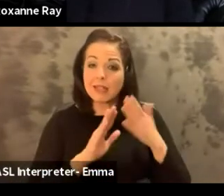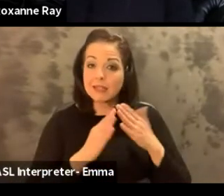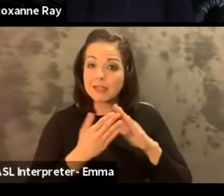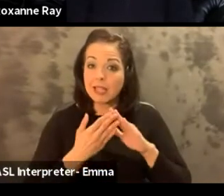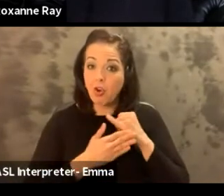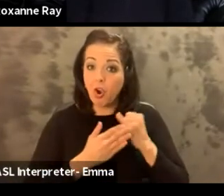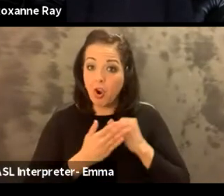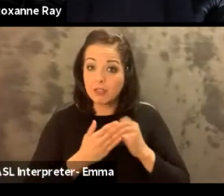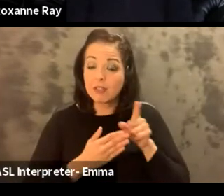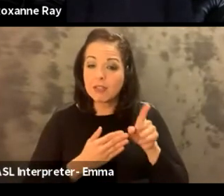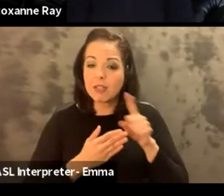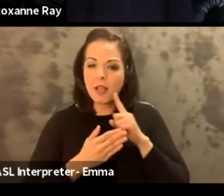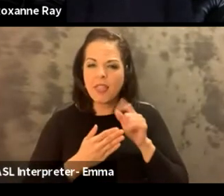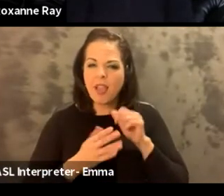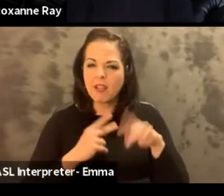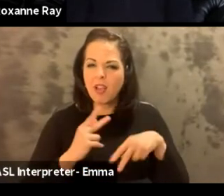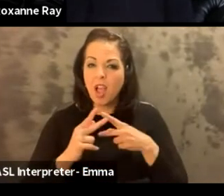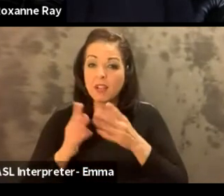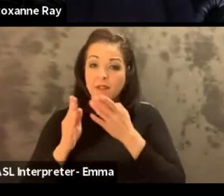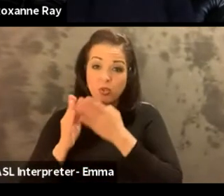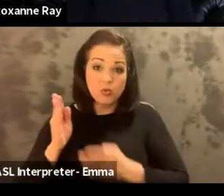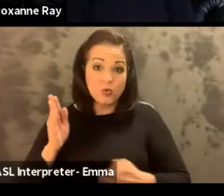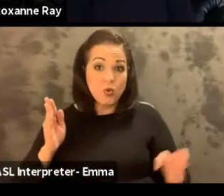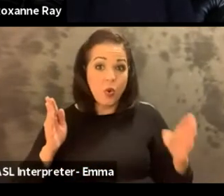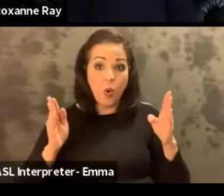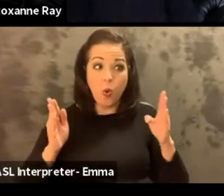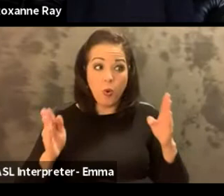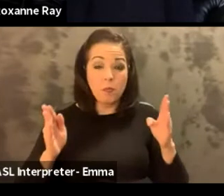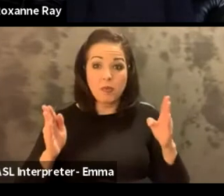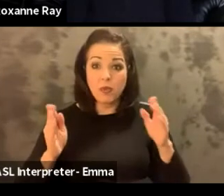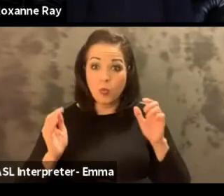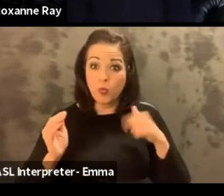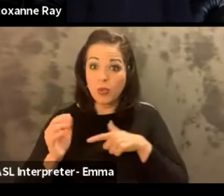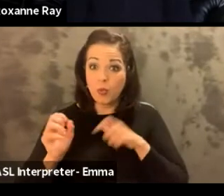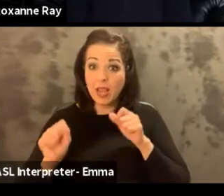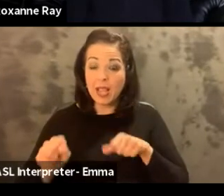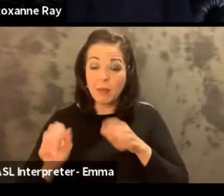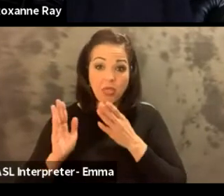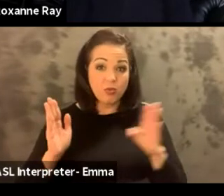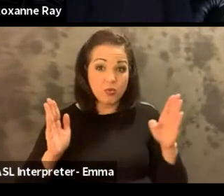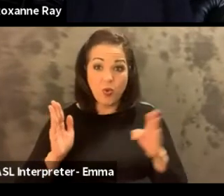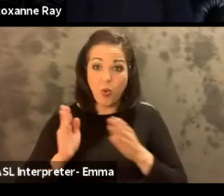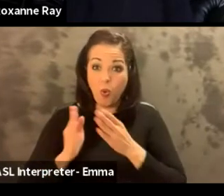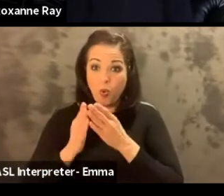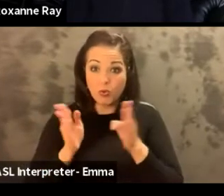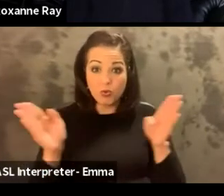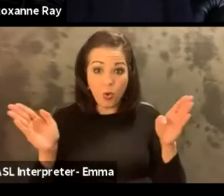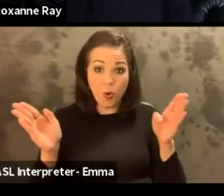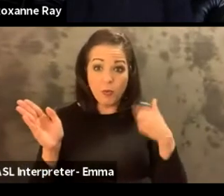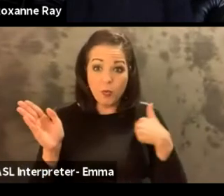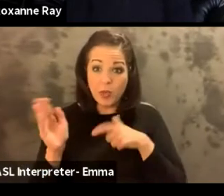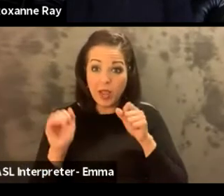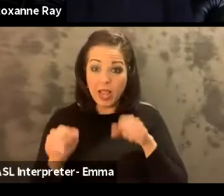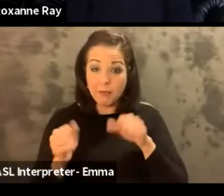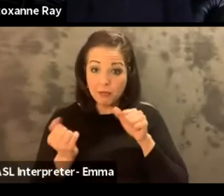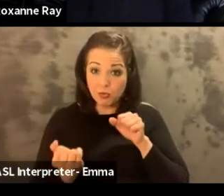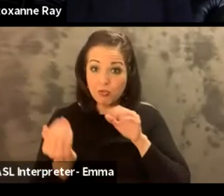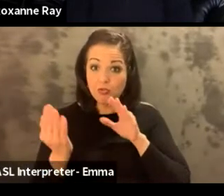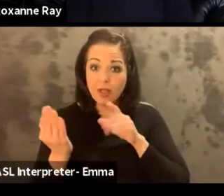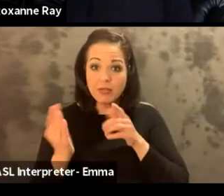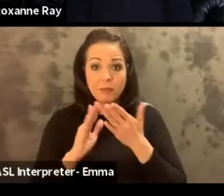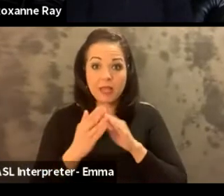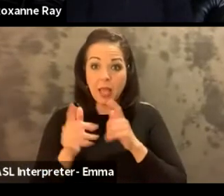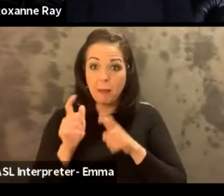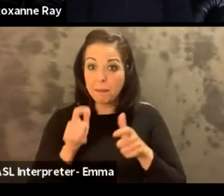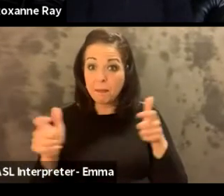the sort of scope of what we were able to address got bigger, you know. And then, as much as I am 100%